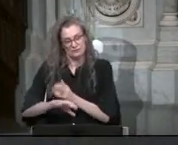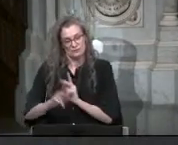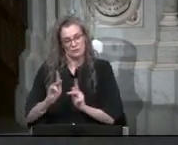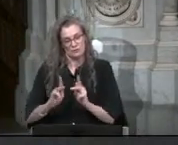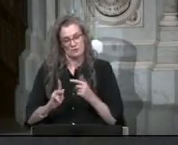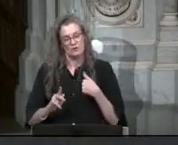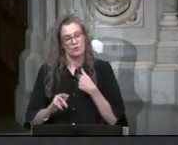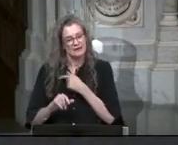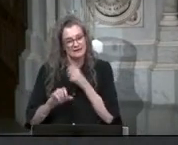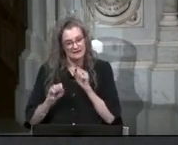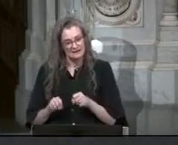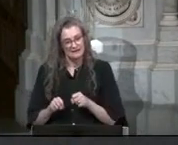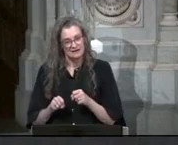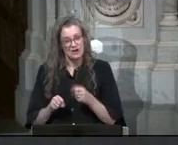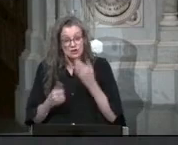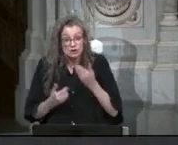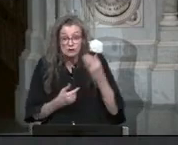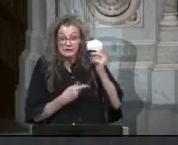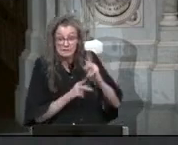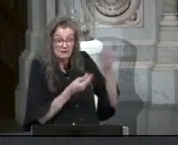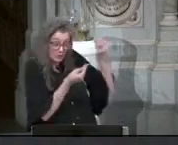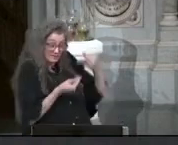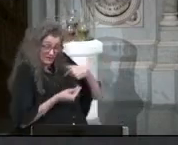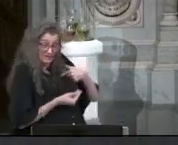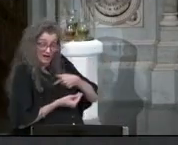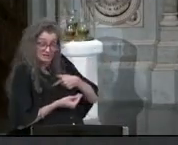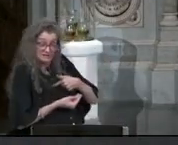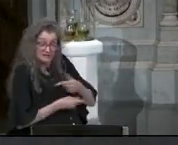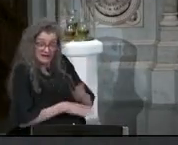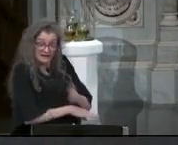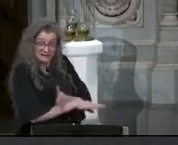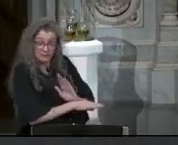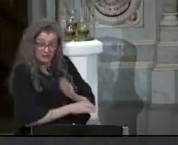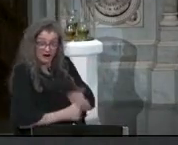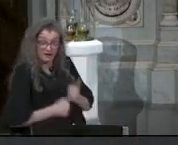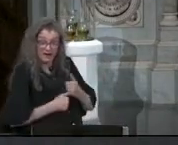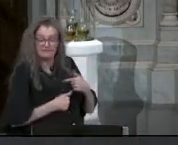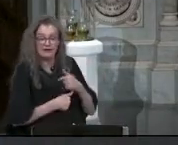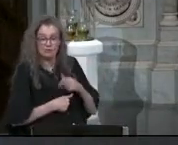that so many have shared with us has made a difference in our lives.